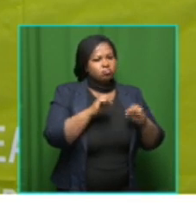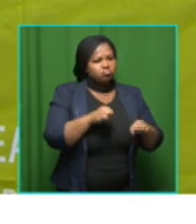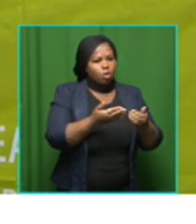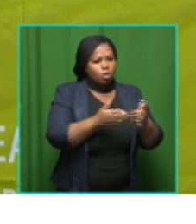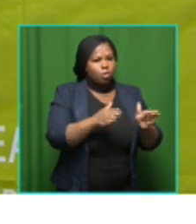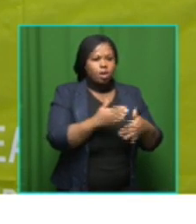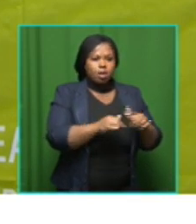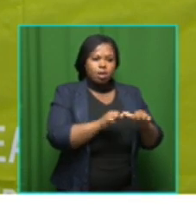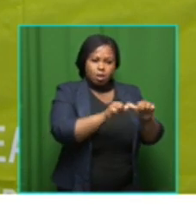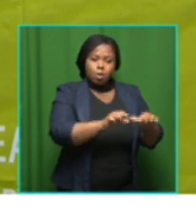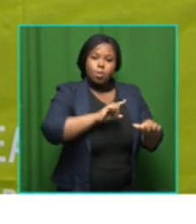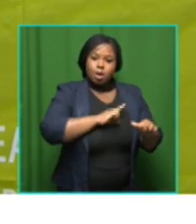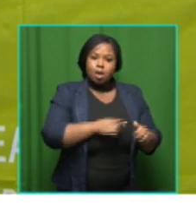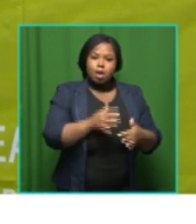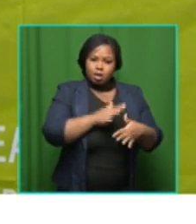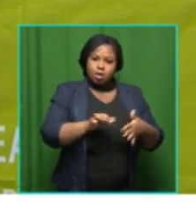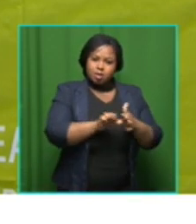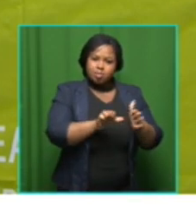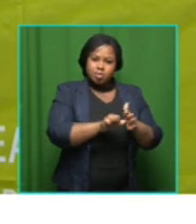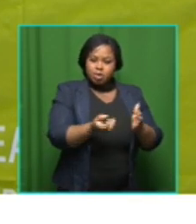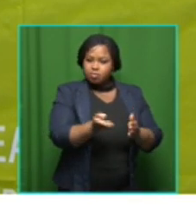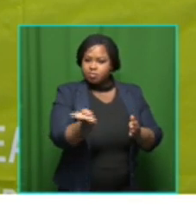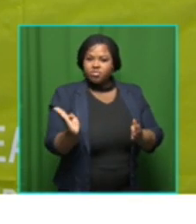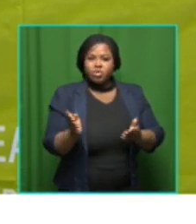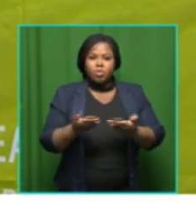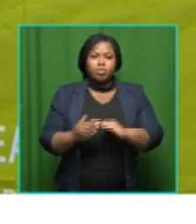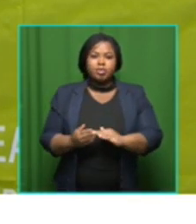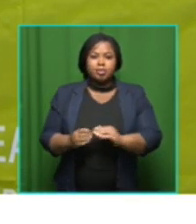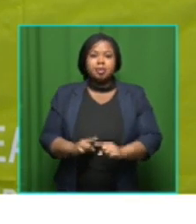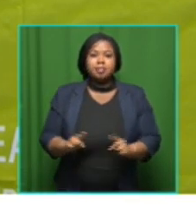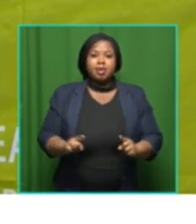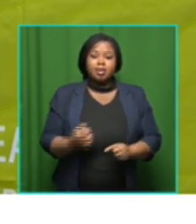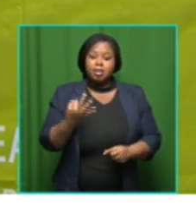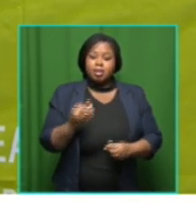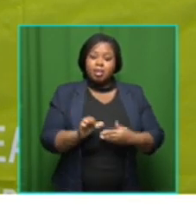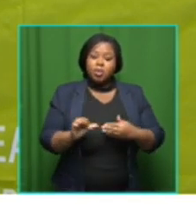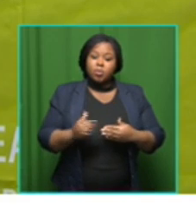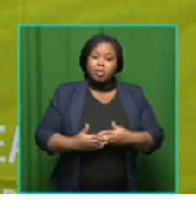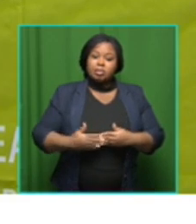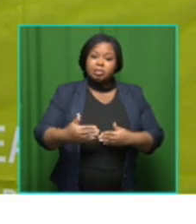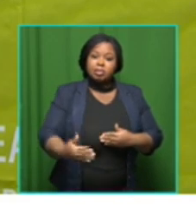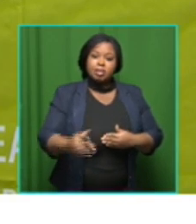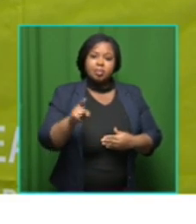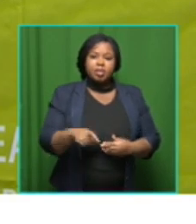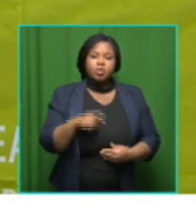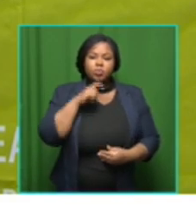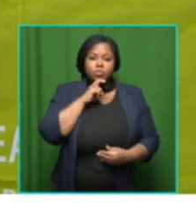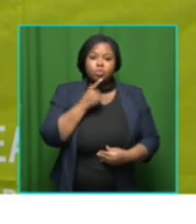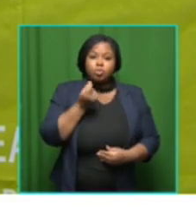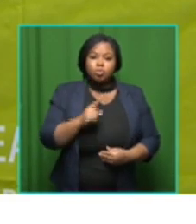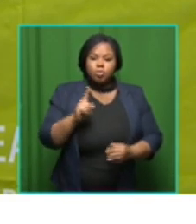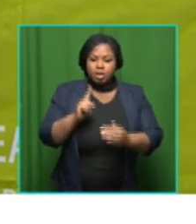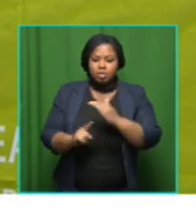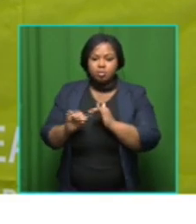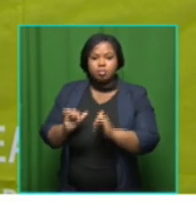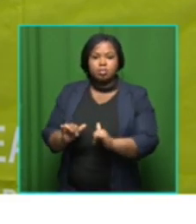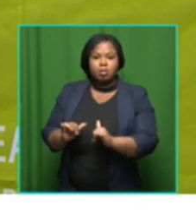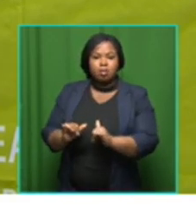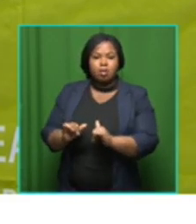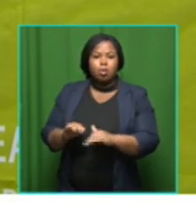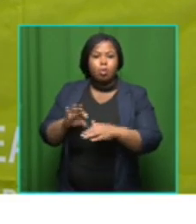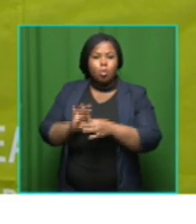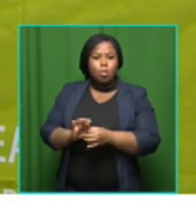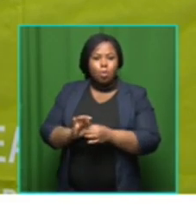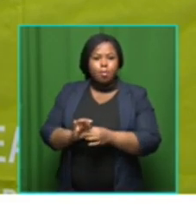important for our people. But we must be able to use the 3 weeks that has been allocated for a lockdown. And I want to say that